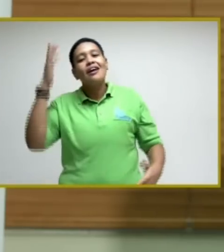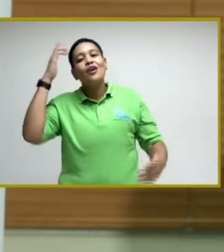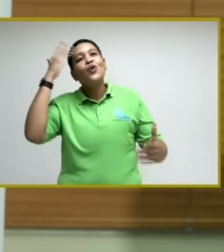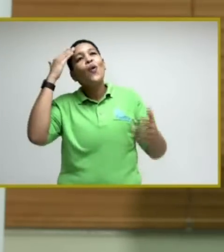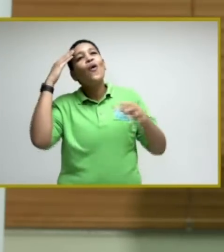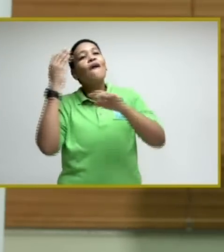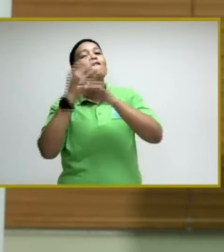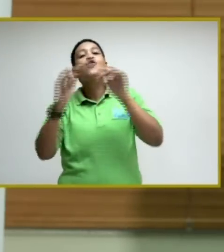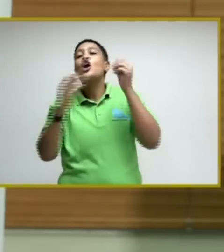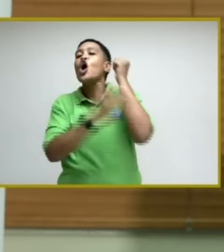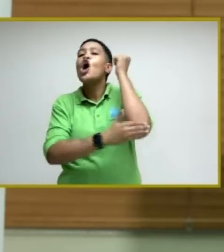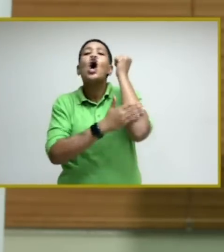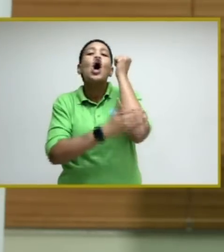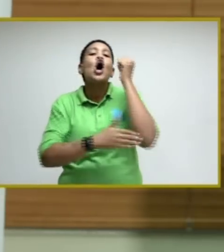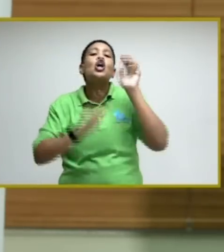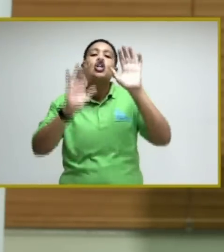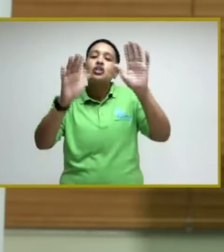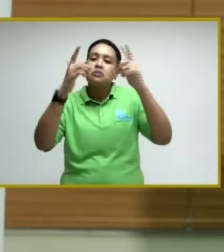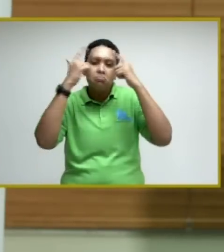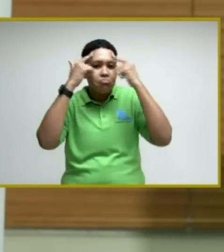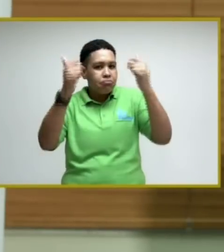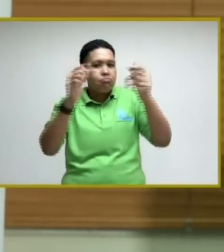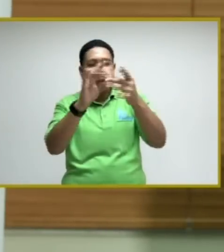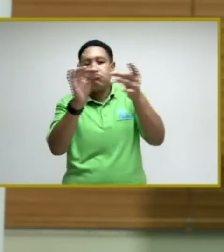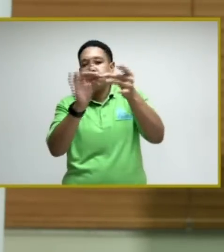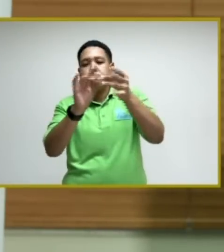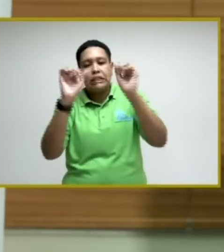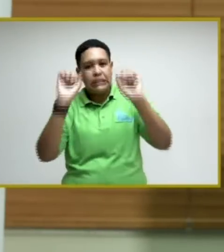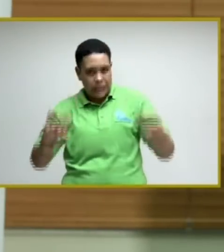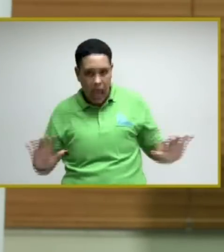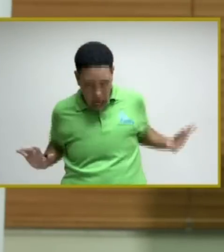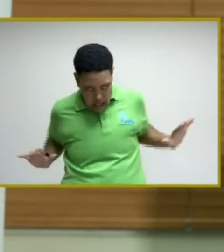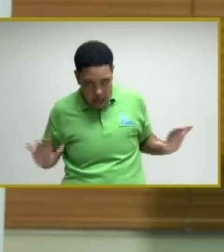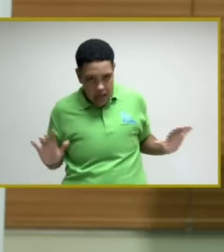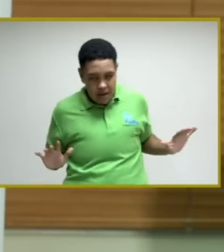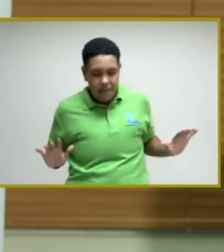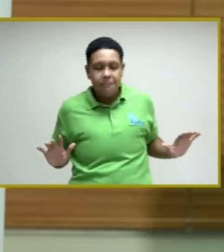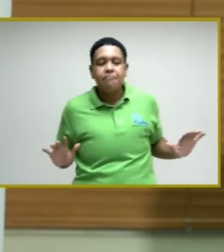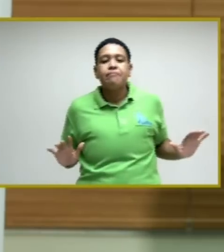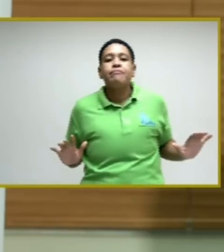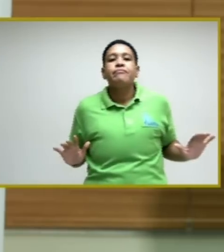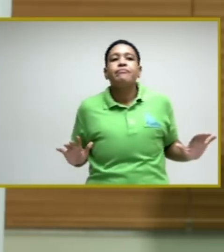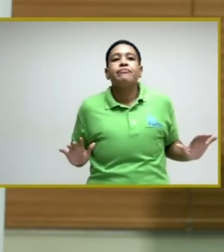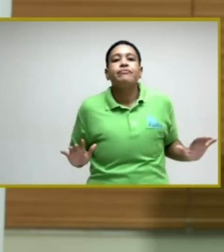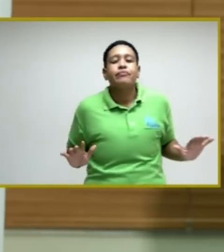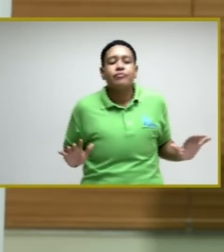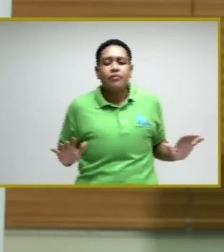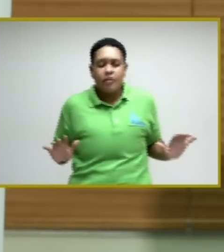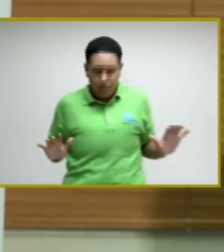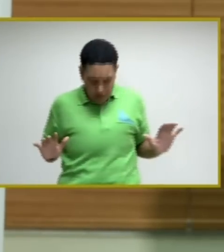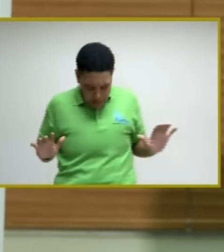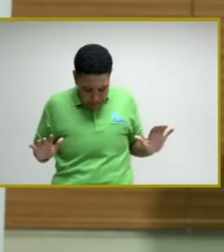not criticizing criticisms, but the freedom to criticize,